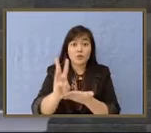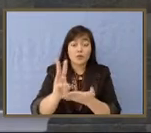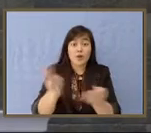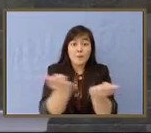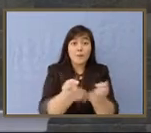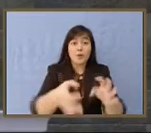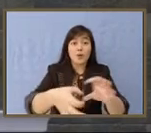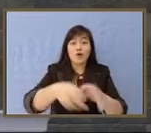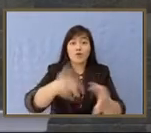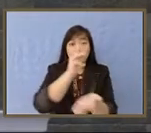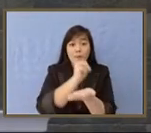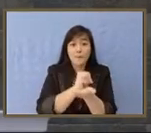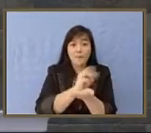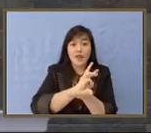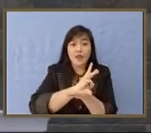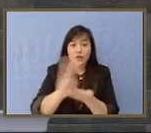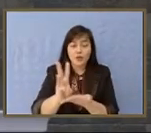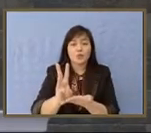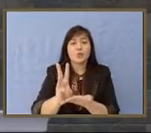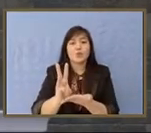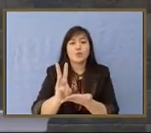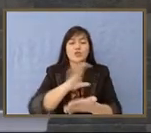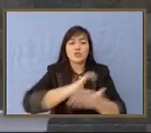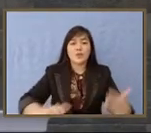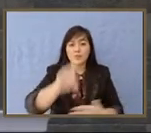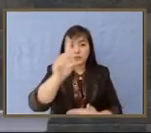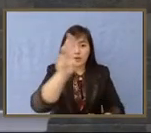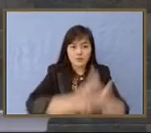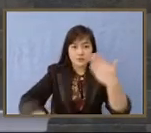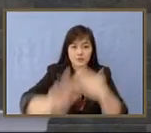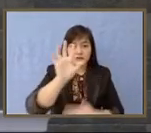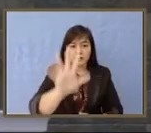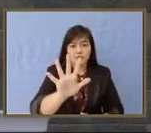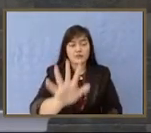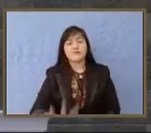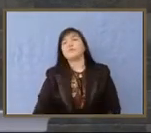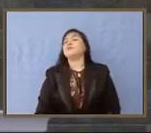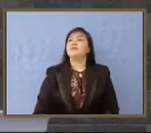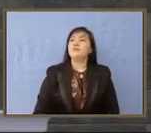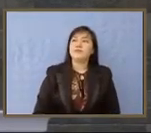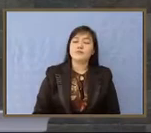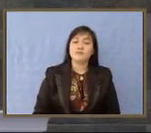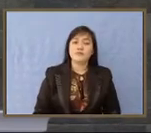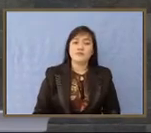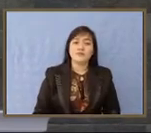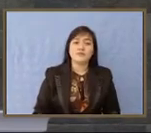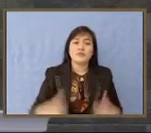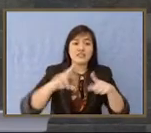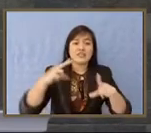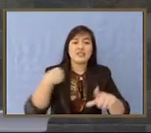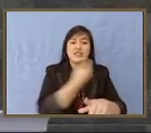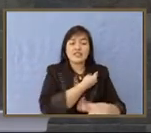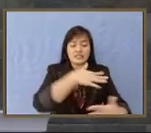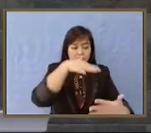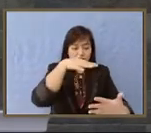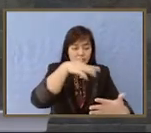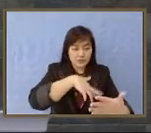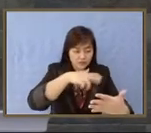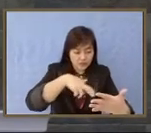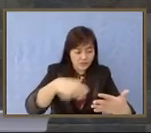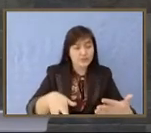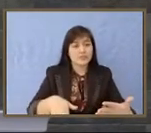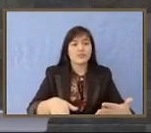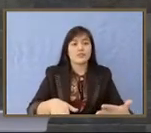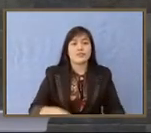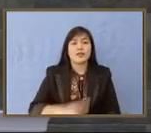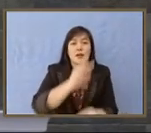5, masusumpungan po natin doon ang pangalan po ni Ruth. Let's try to read it in the Book of Matthew. You can just write it down